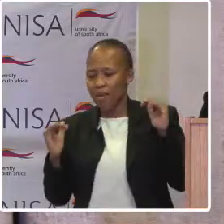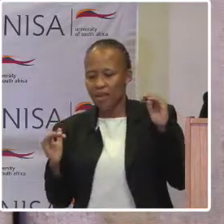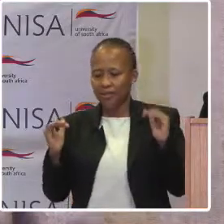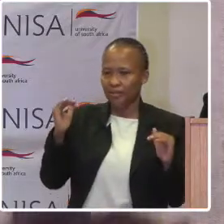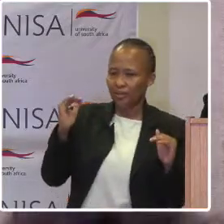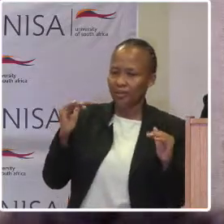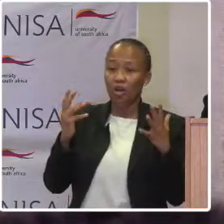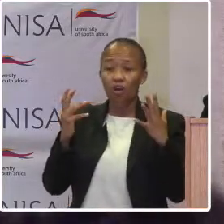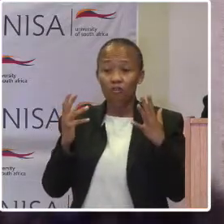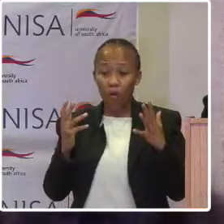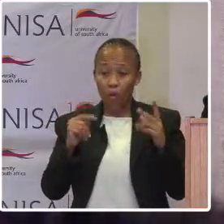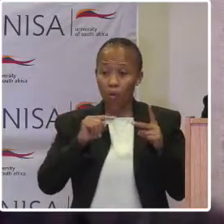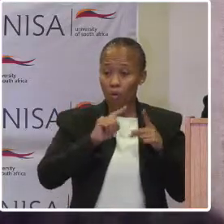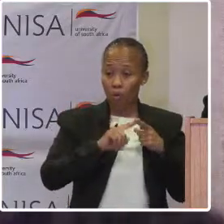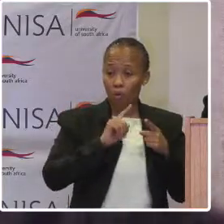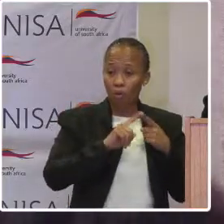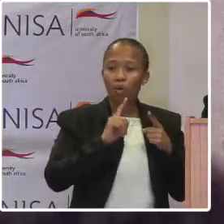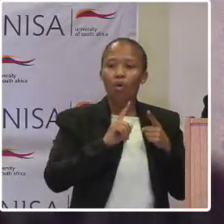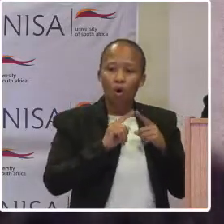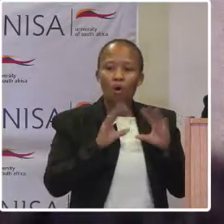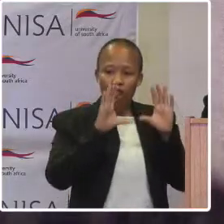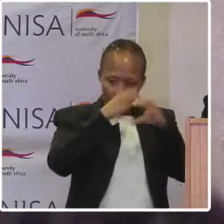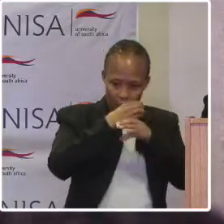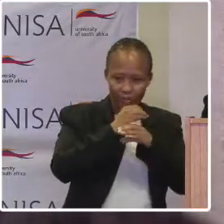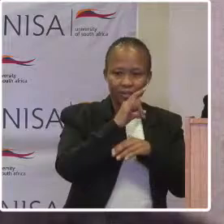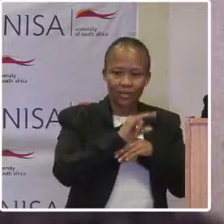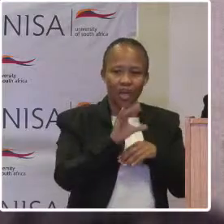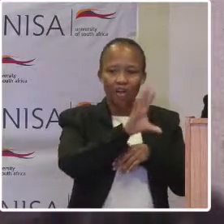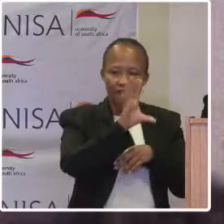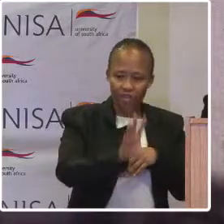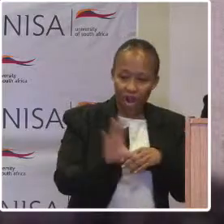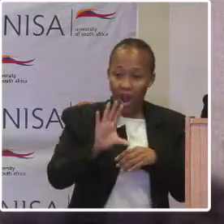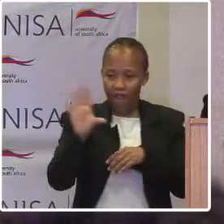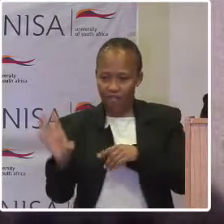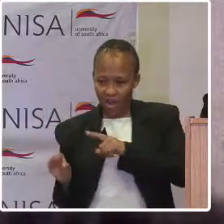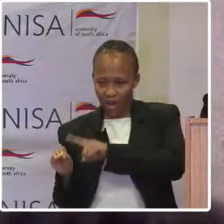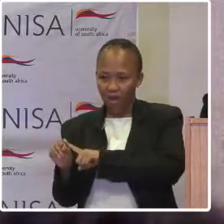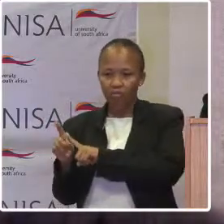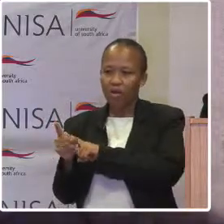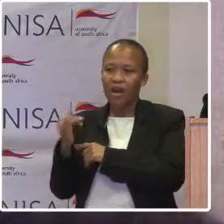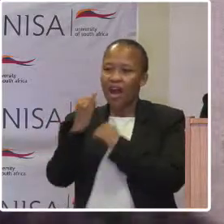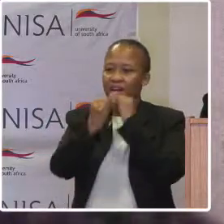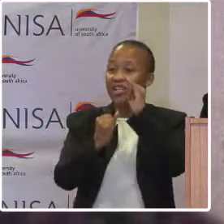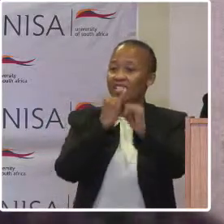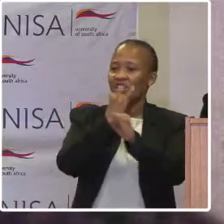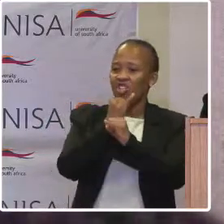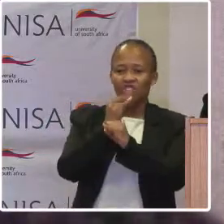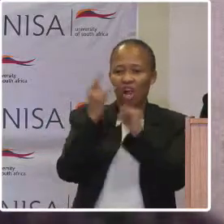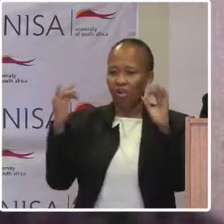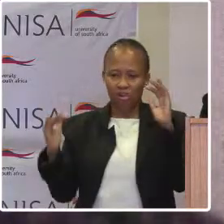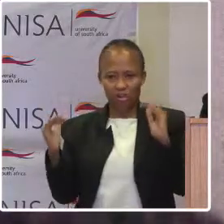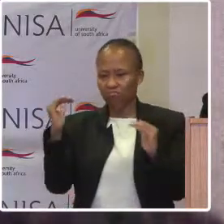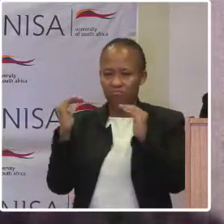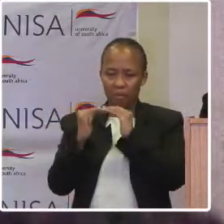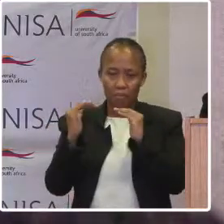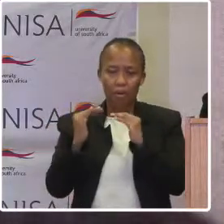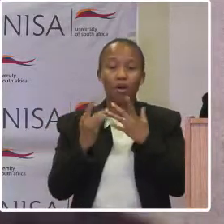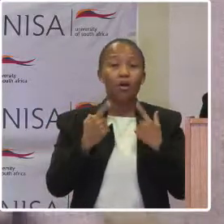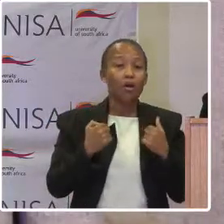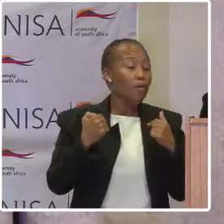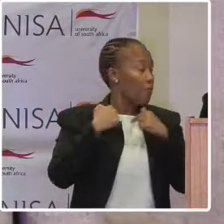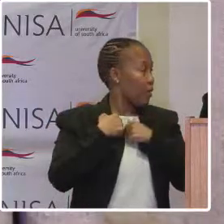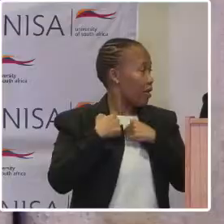Afrocentric position and the universal position, which of course is important, that we need to be considerate of the